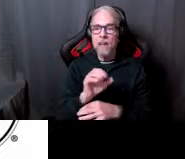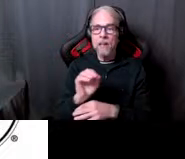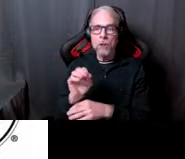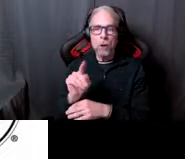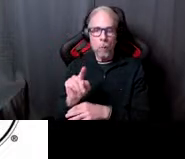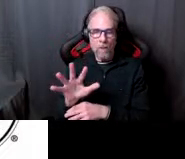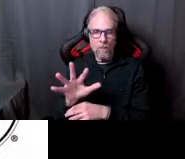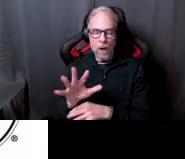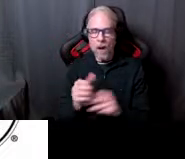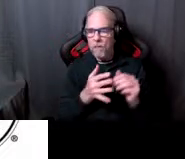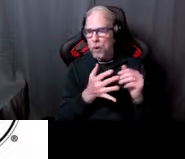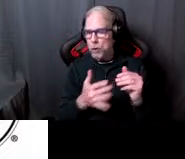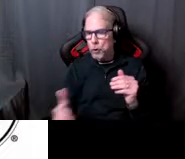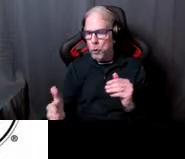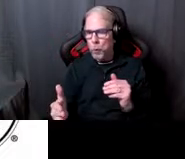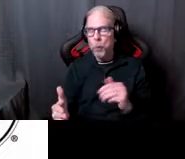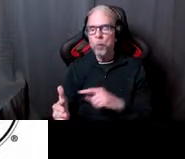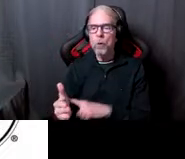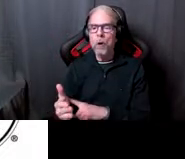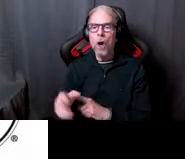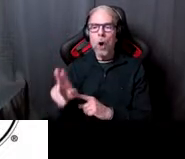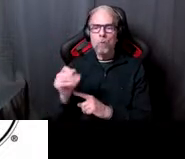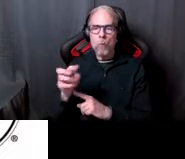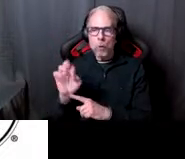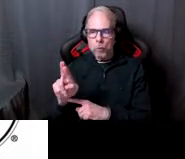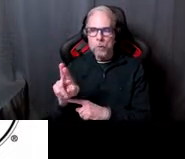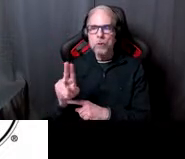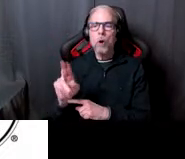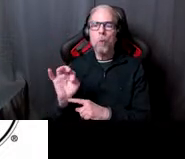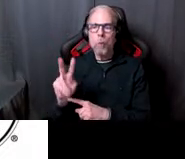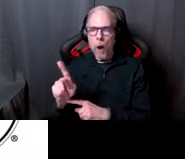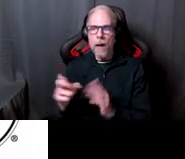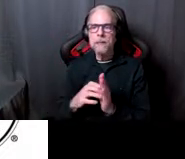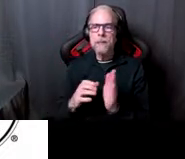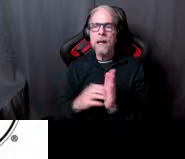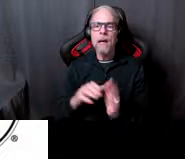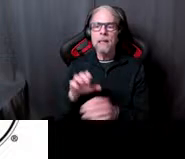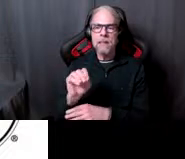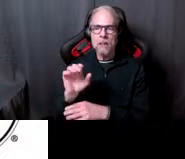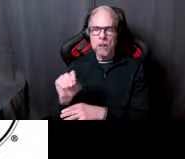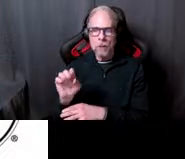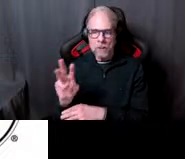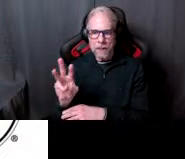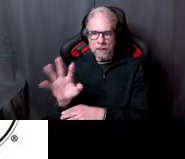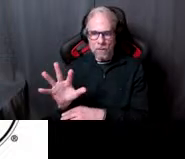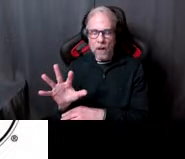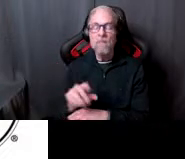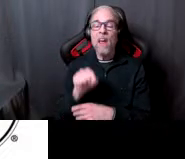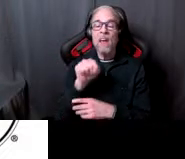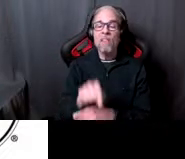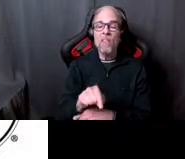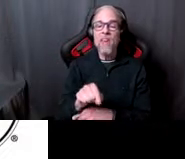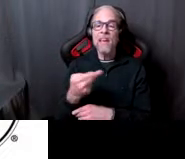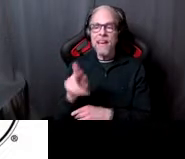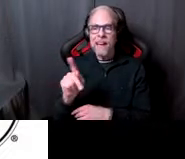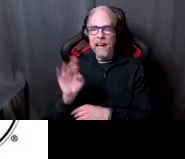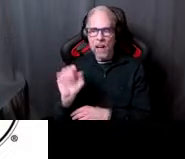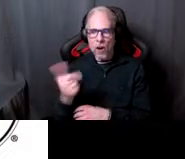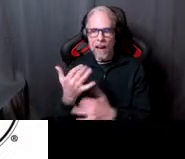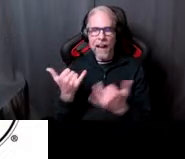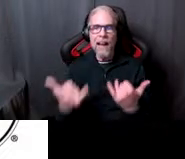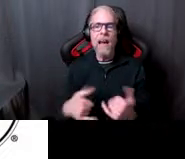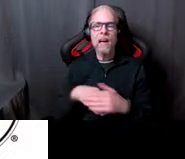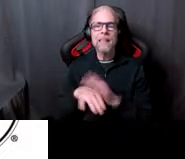0015 to the Rooster Rock section 0065. This hearing is now in session and is